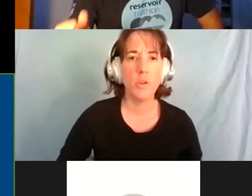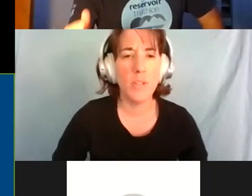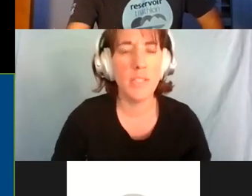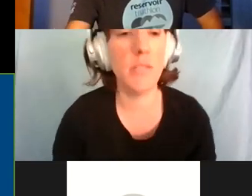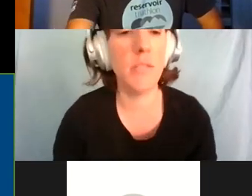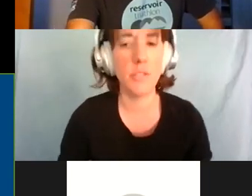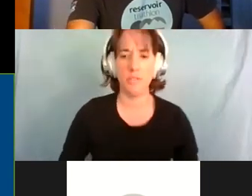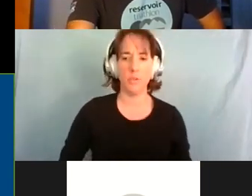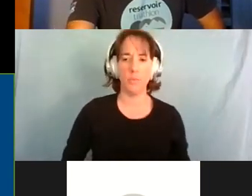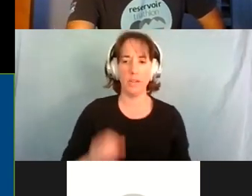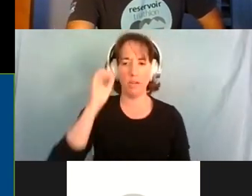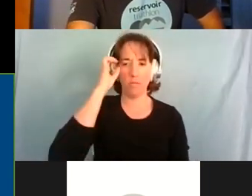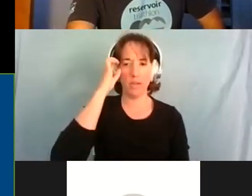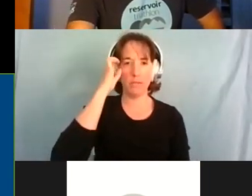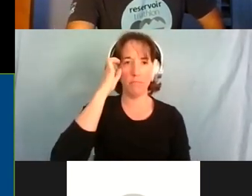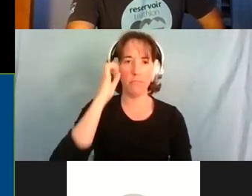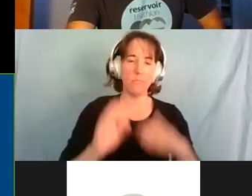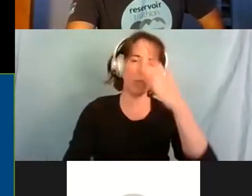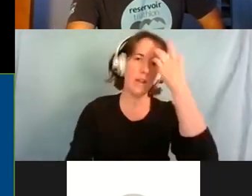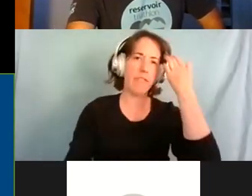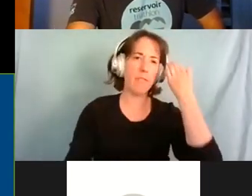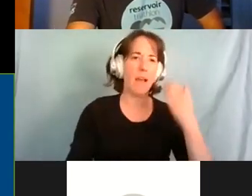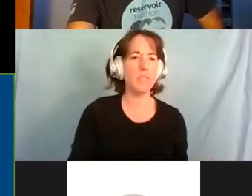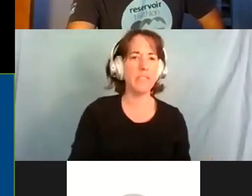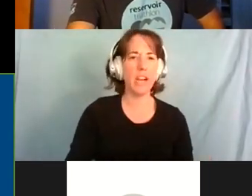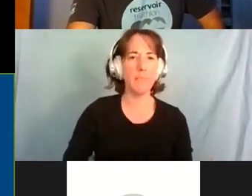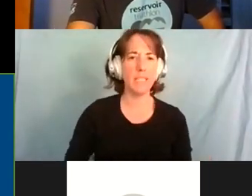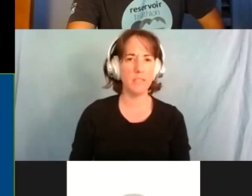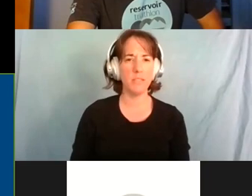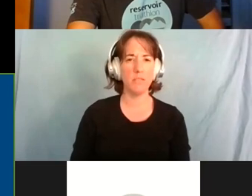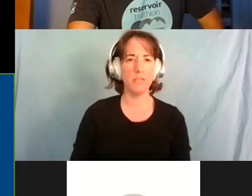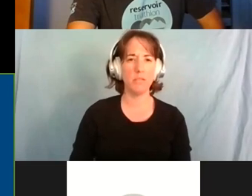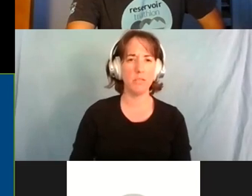So do we know enough about the environment?